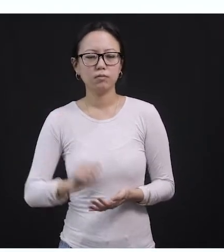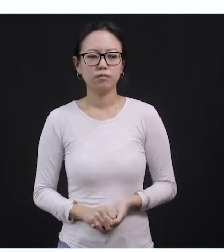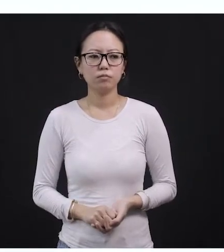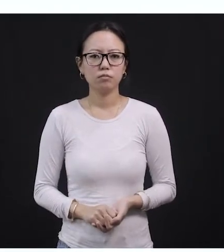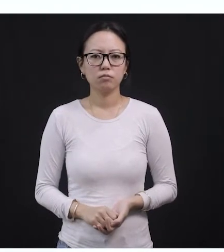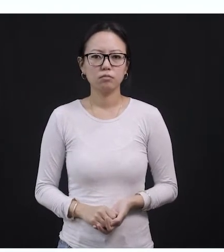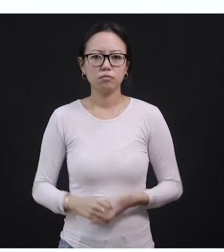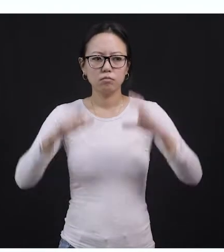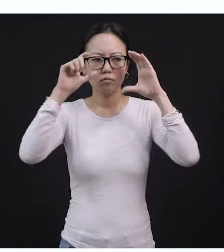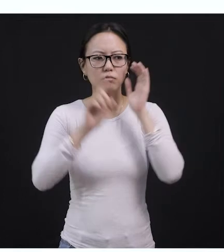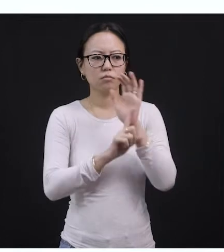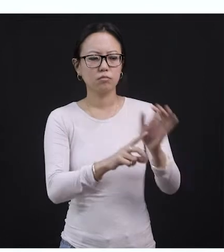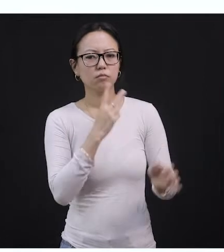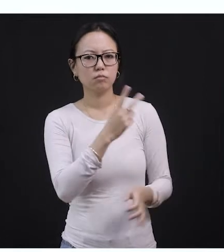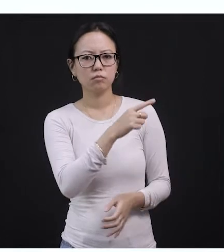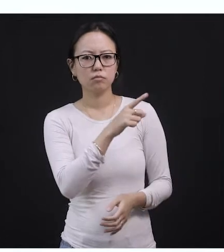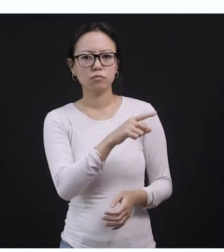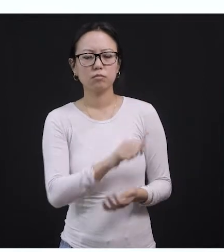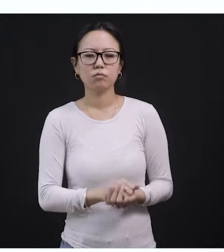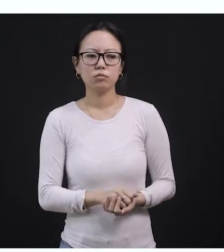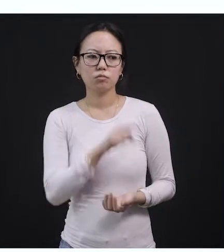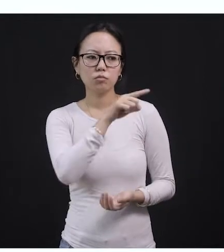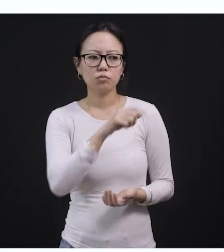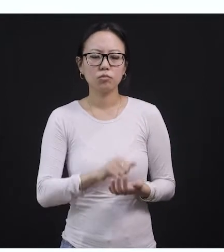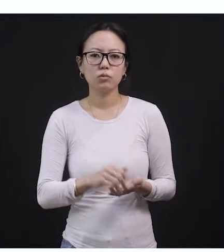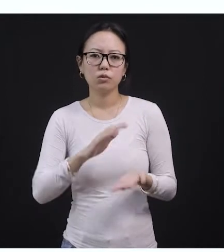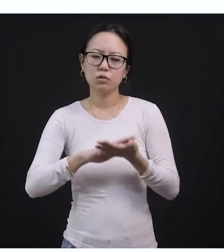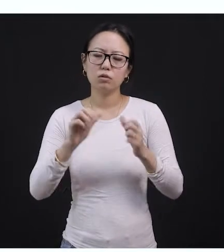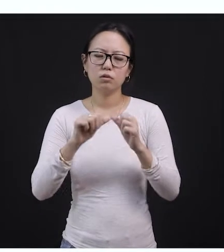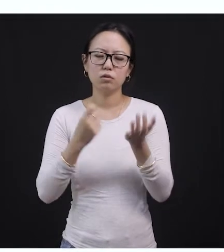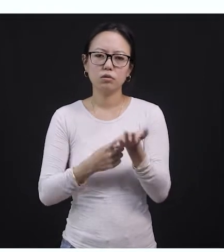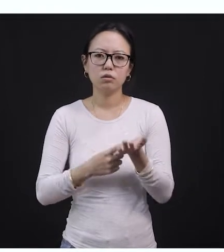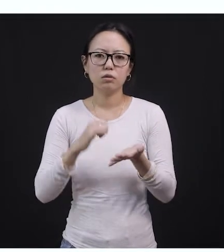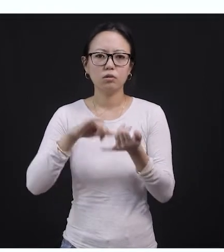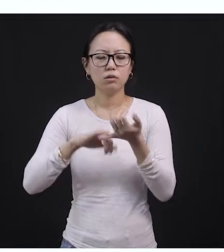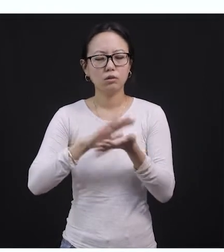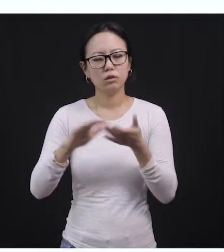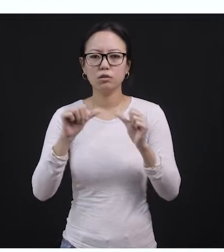this is Harshavardhana and he became a ruler at